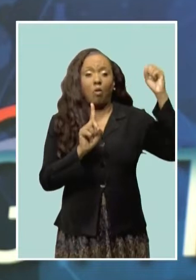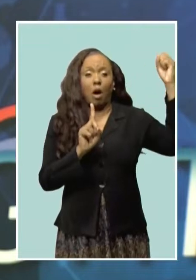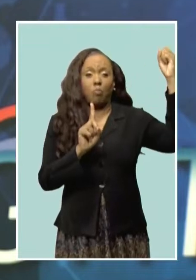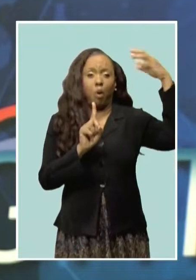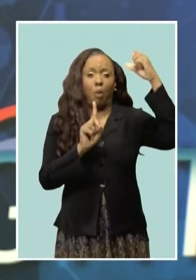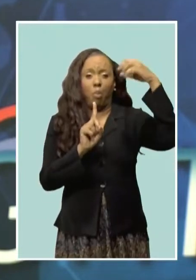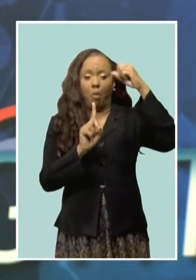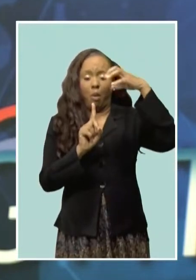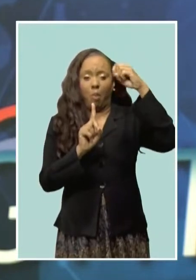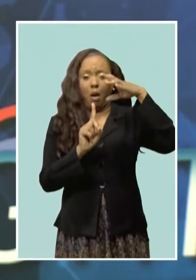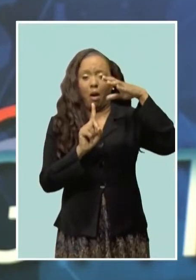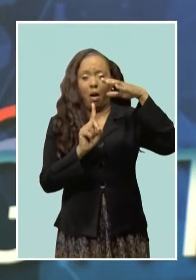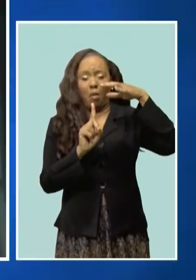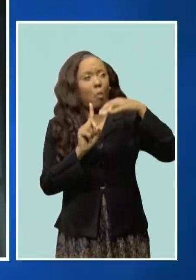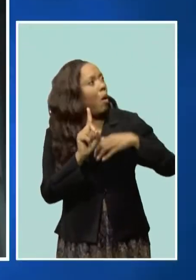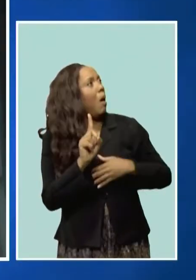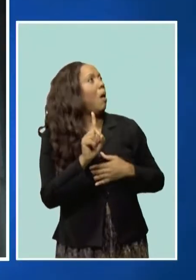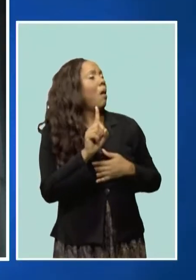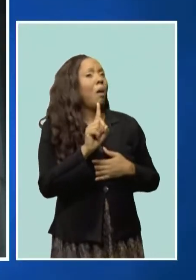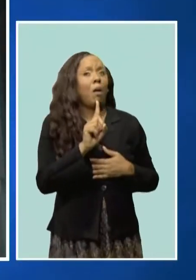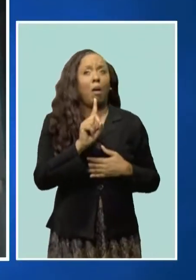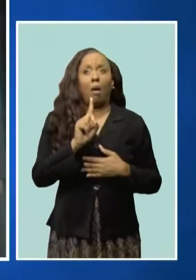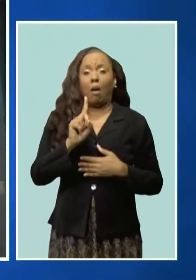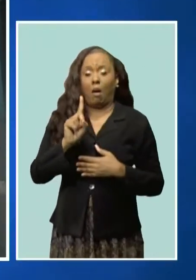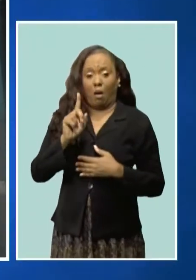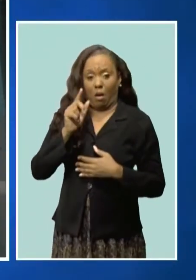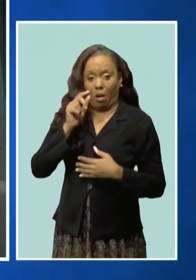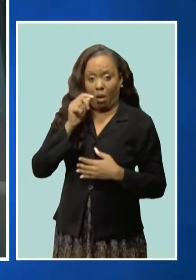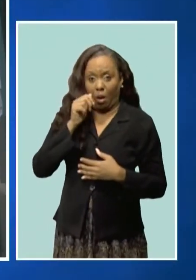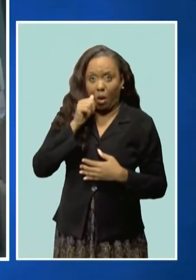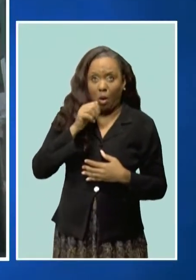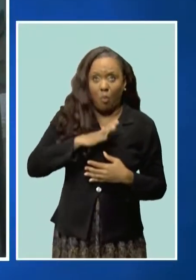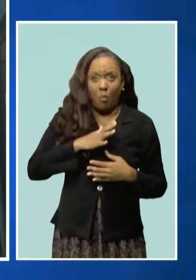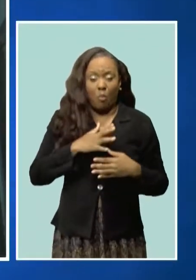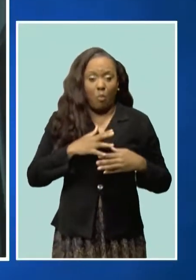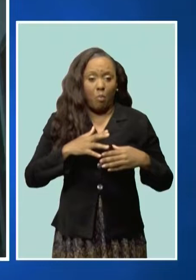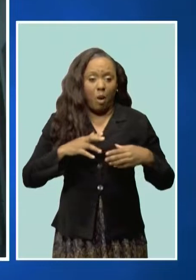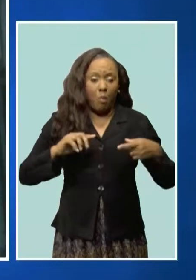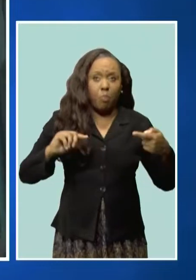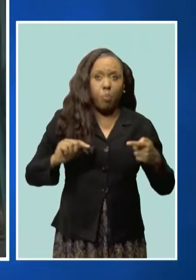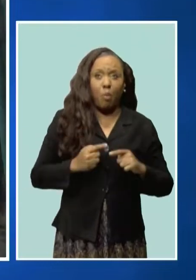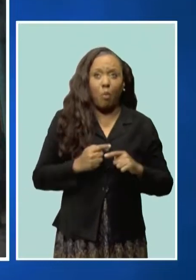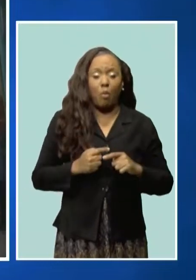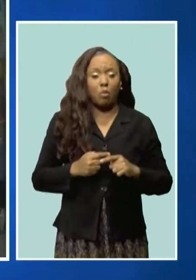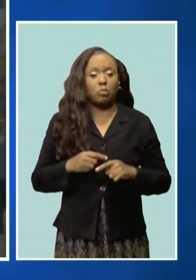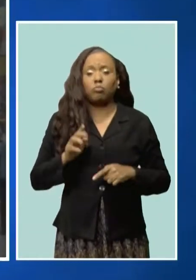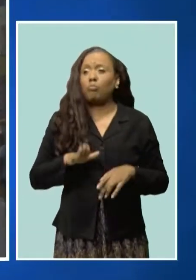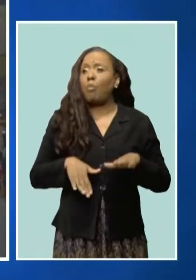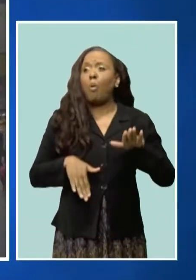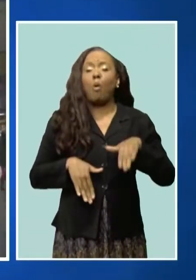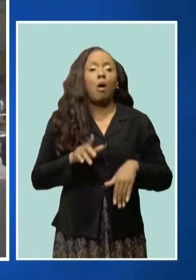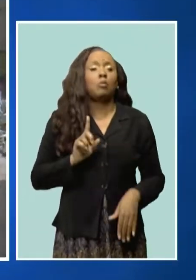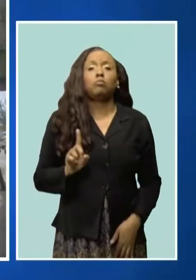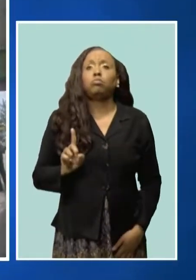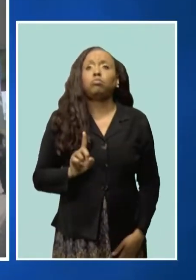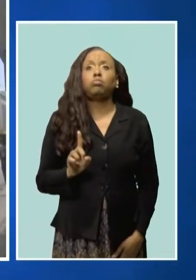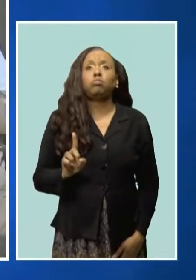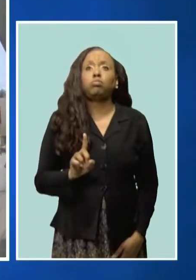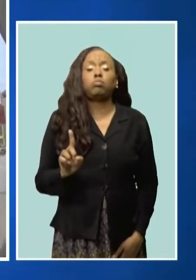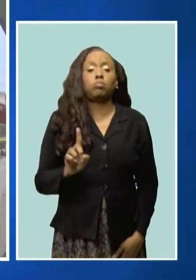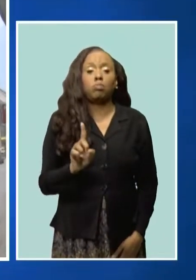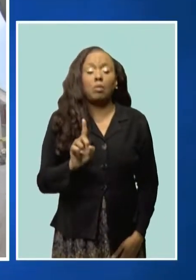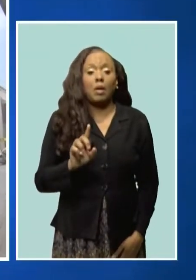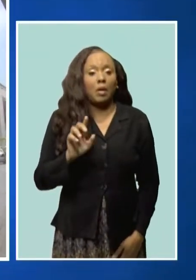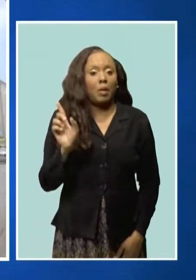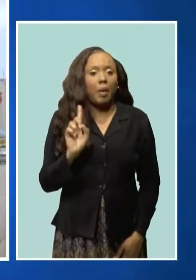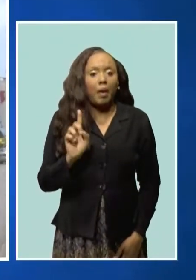details. A trip through the city resulted in injury for a woman as she was walking on the sidewalk in front of Hunt's Bar on Lower